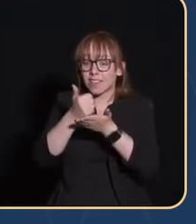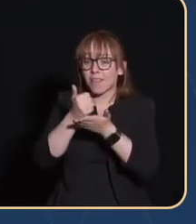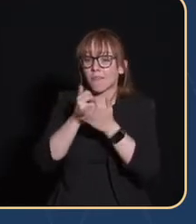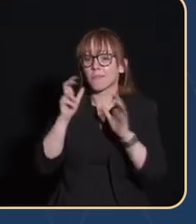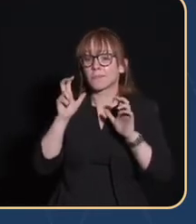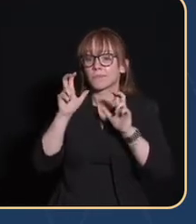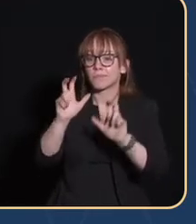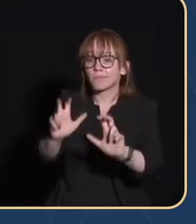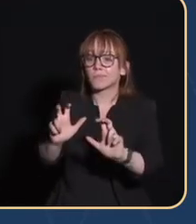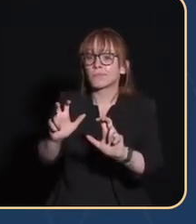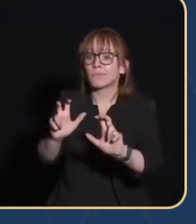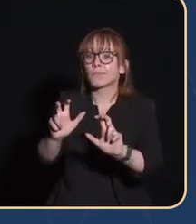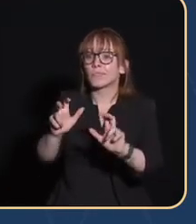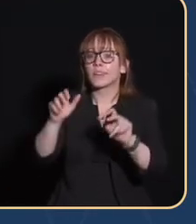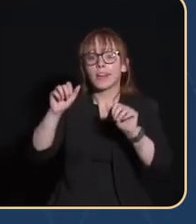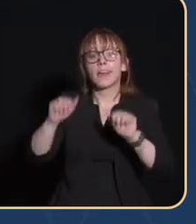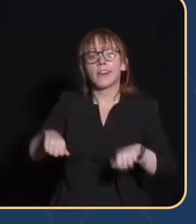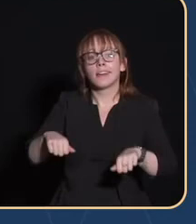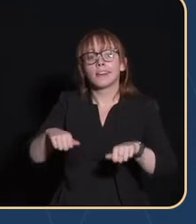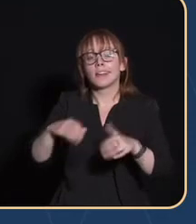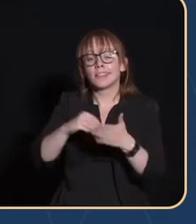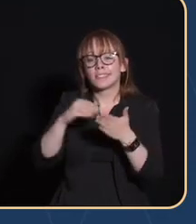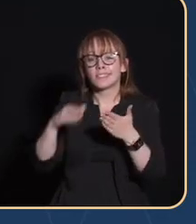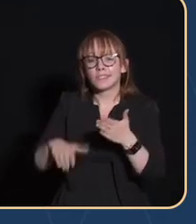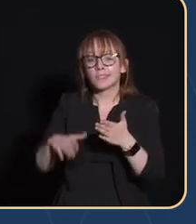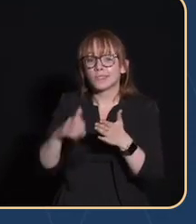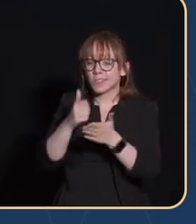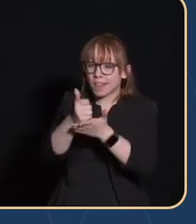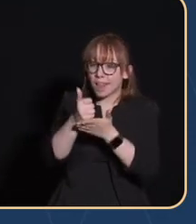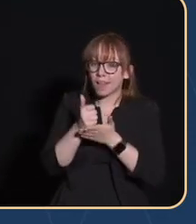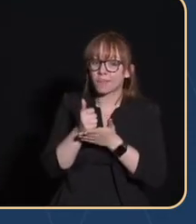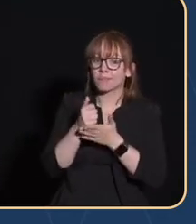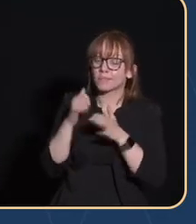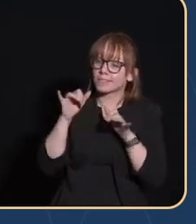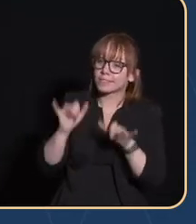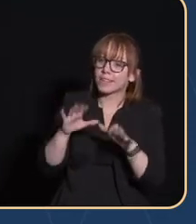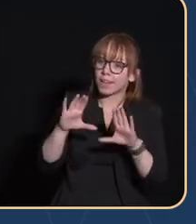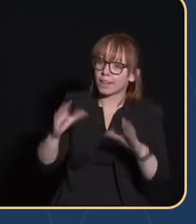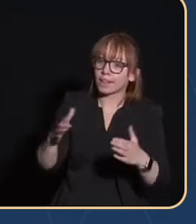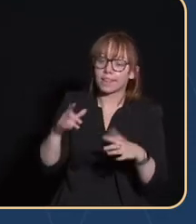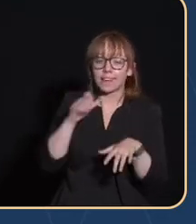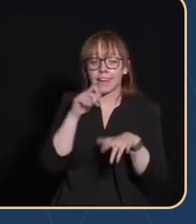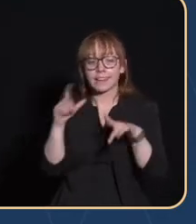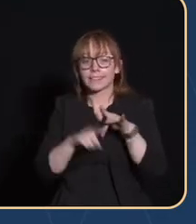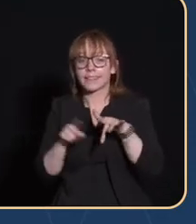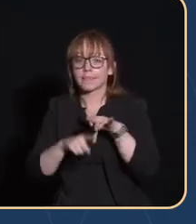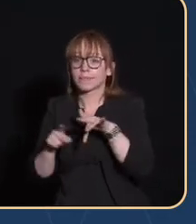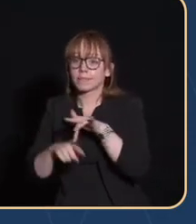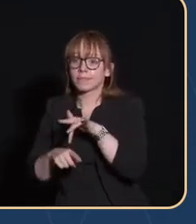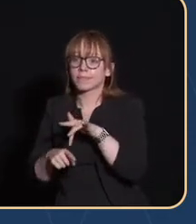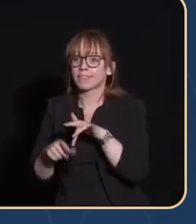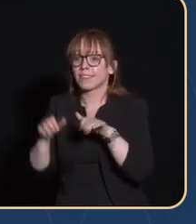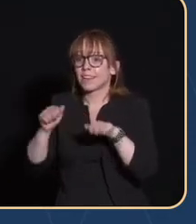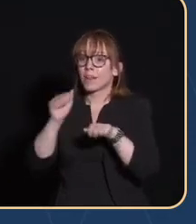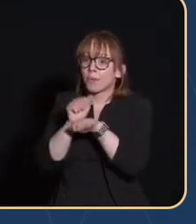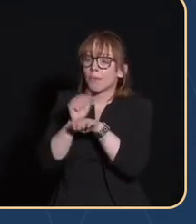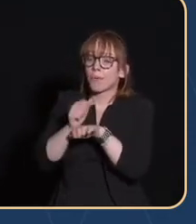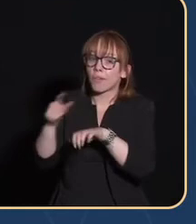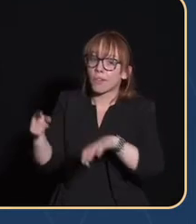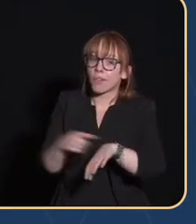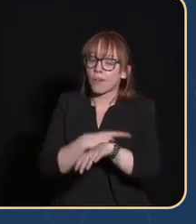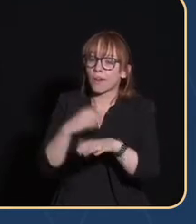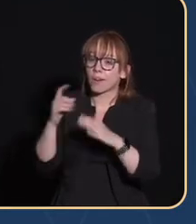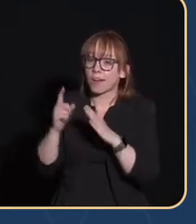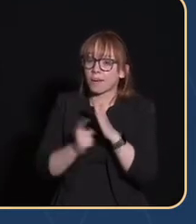enrolled able to persist, to stay in their classes and not skip classes so that they can work longer hours at their